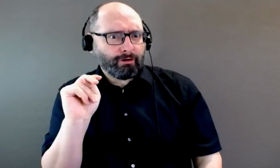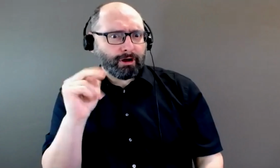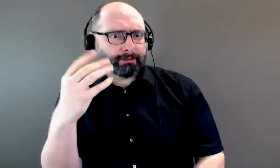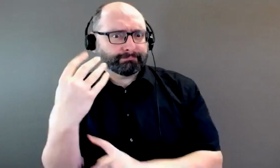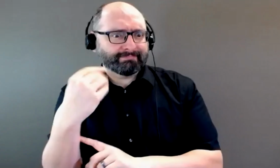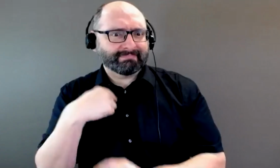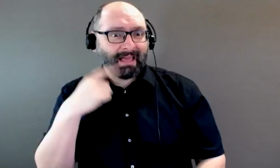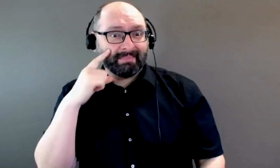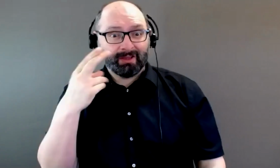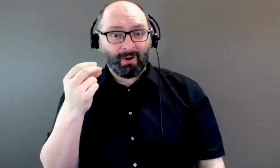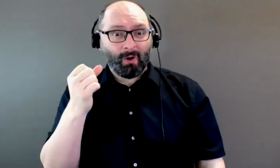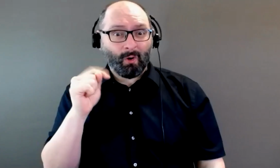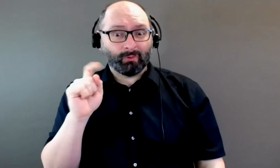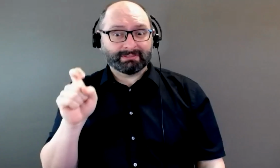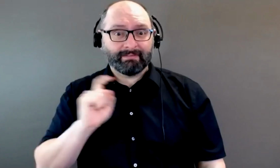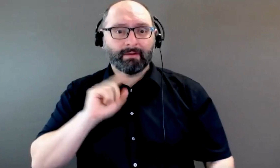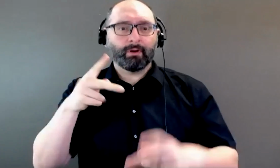needs to give me permission. Okay.